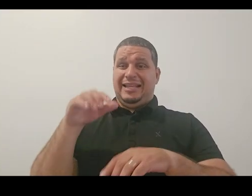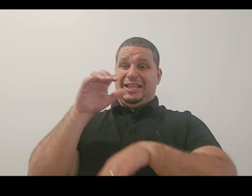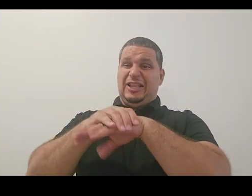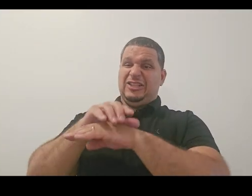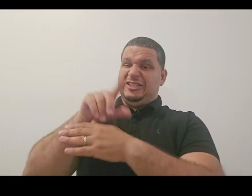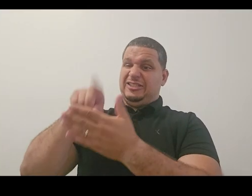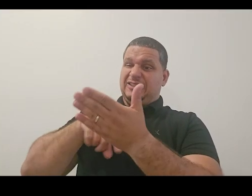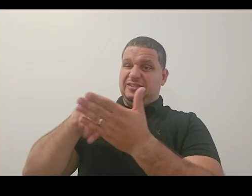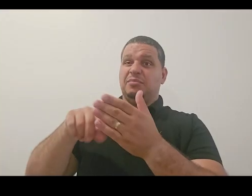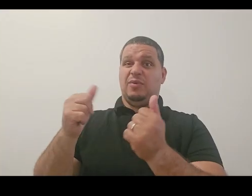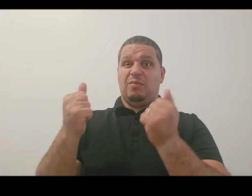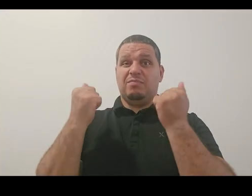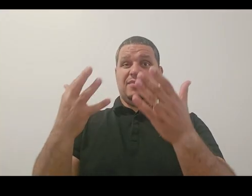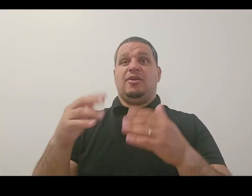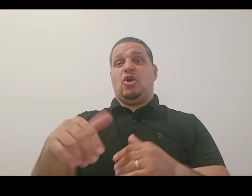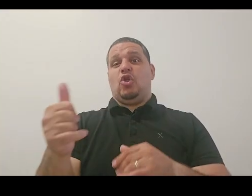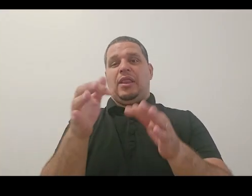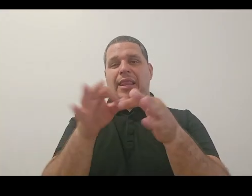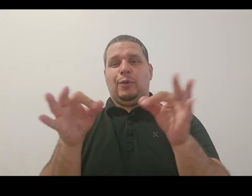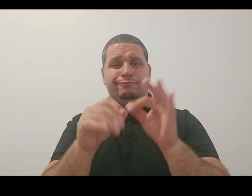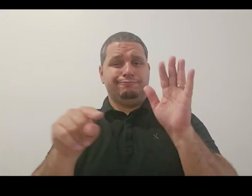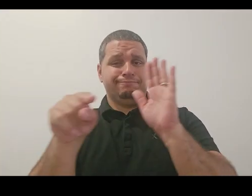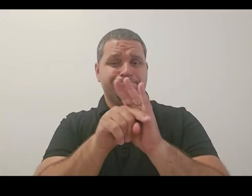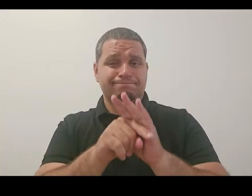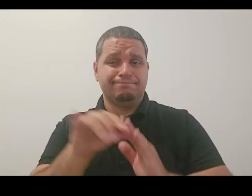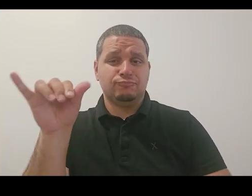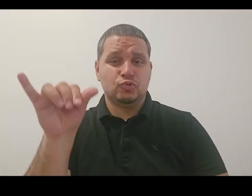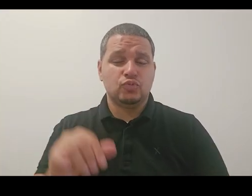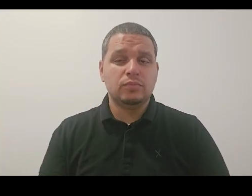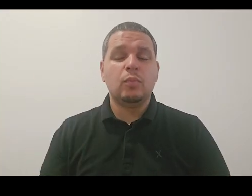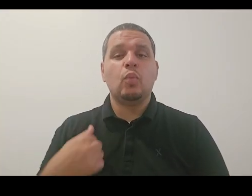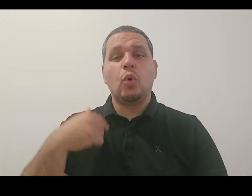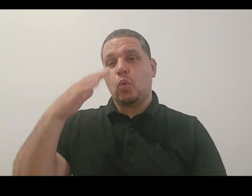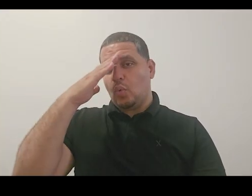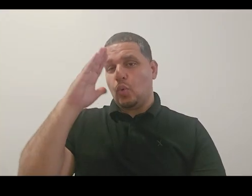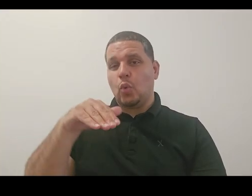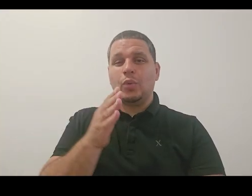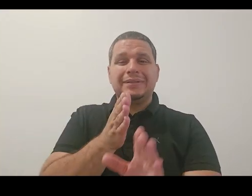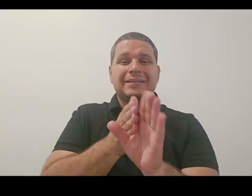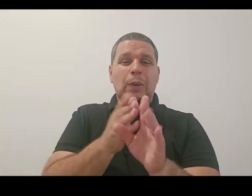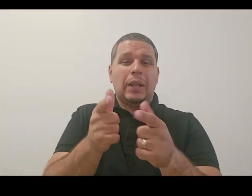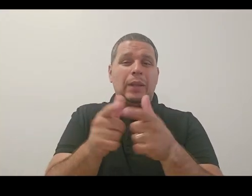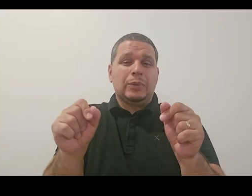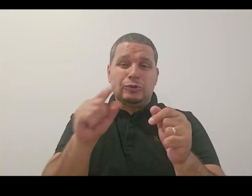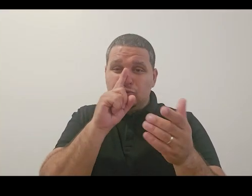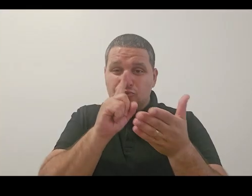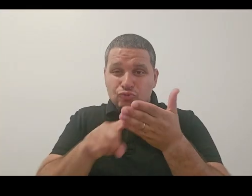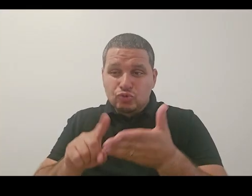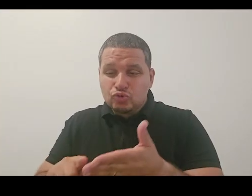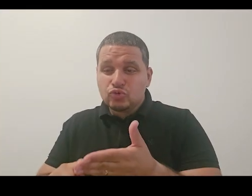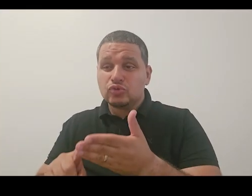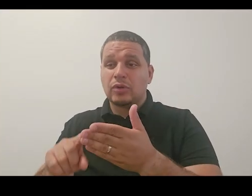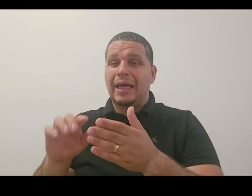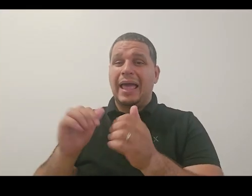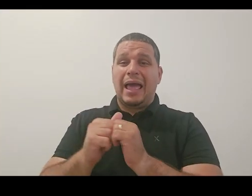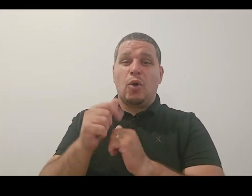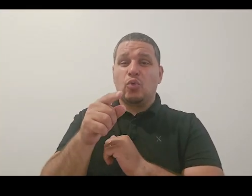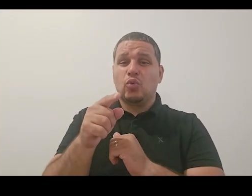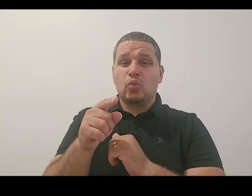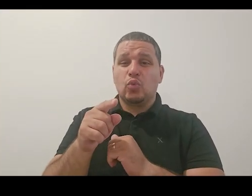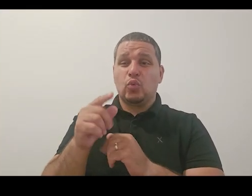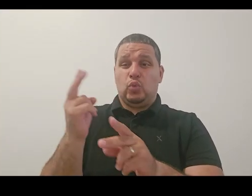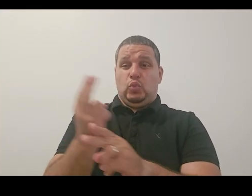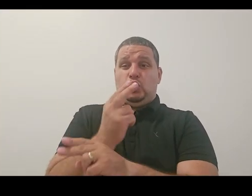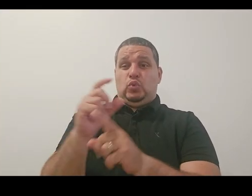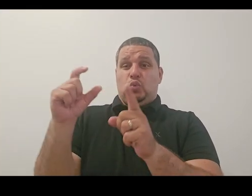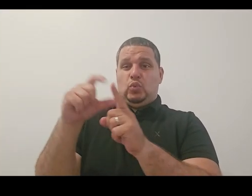English here for being that way. We also know from psycholinguistic research that the way that you